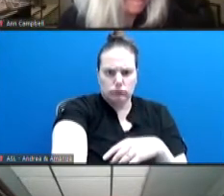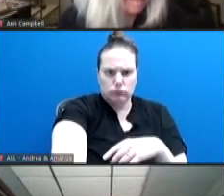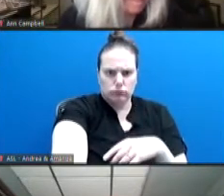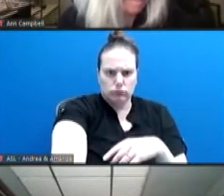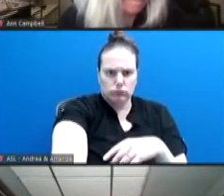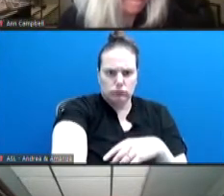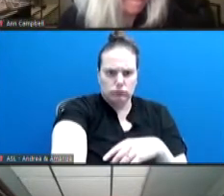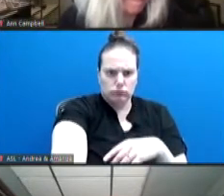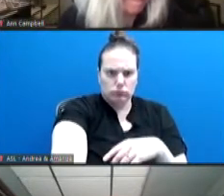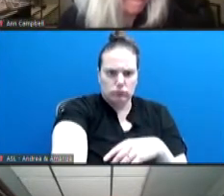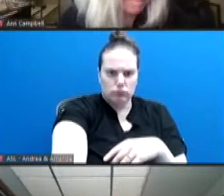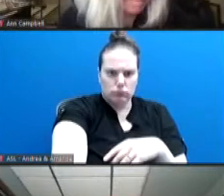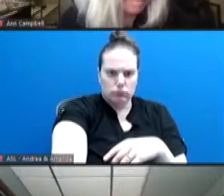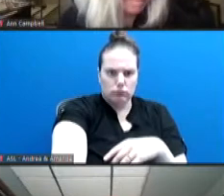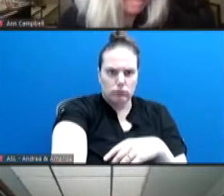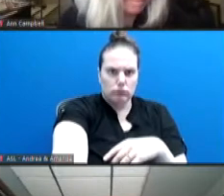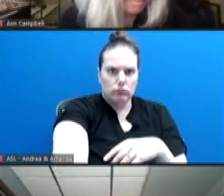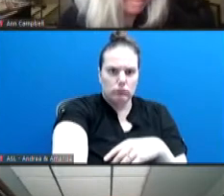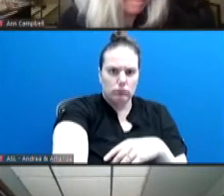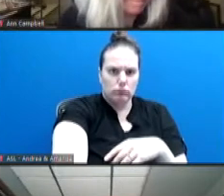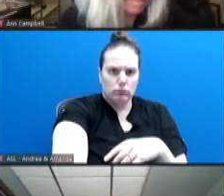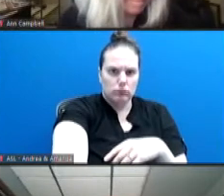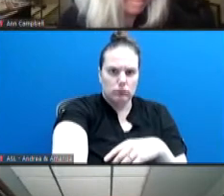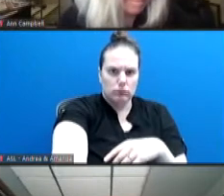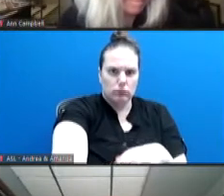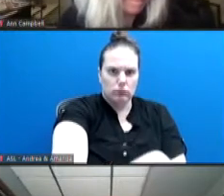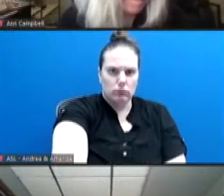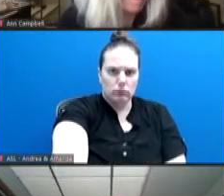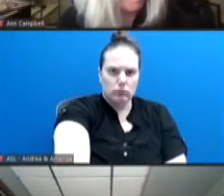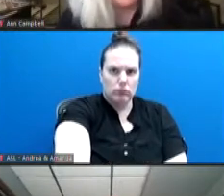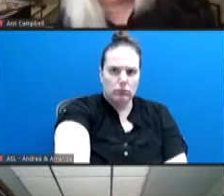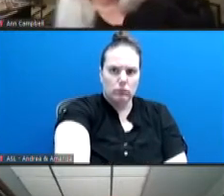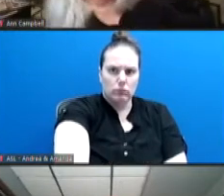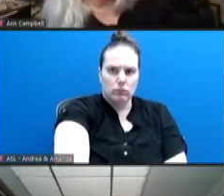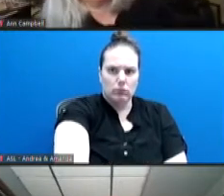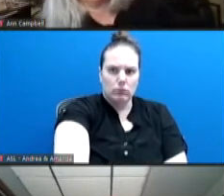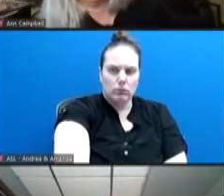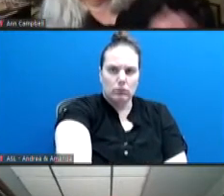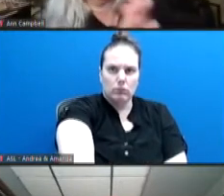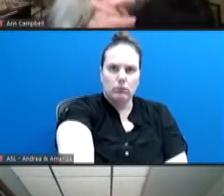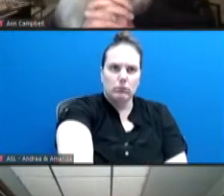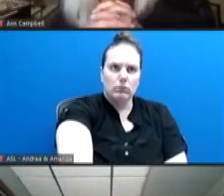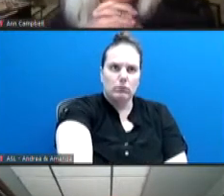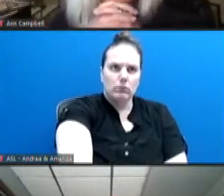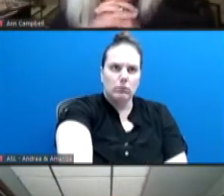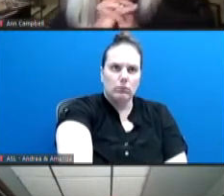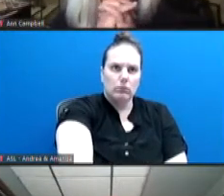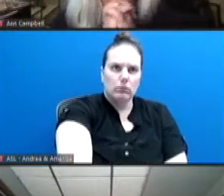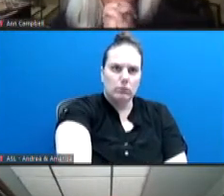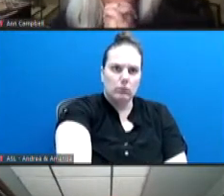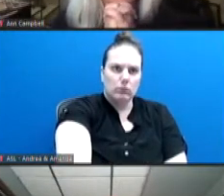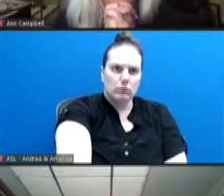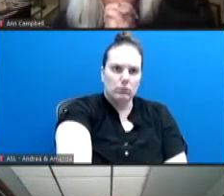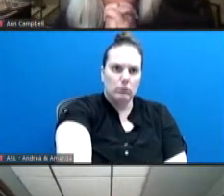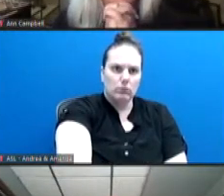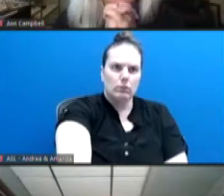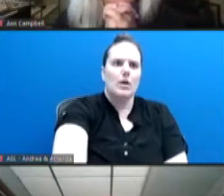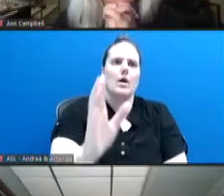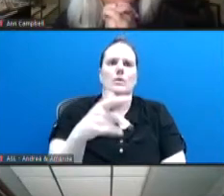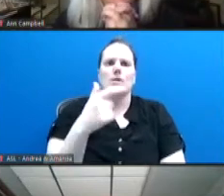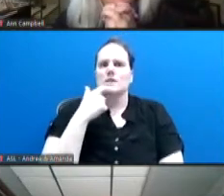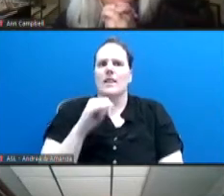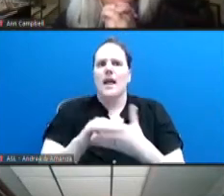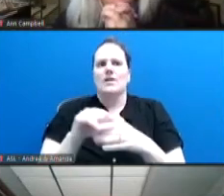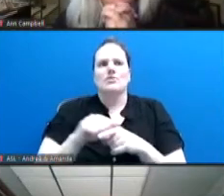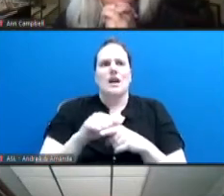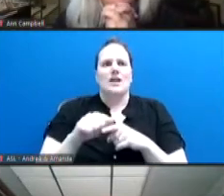equity subcommittee. I will say that the training tape deck, the training deck was discussed at that